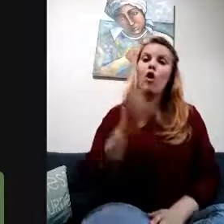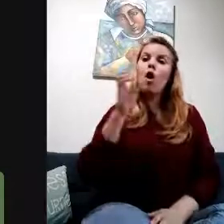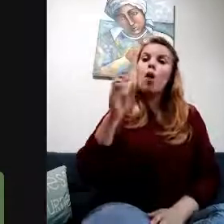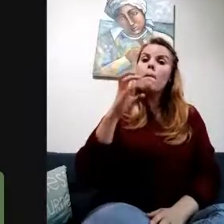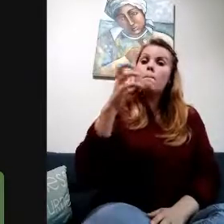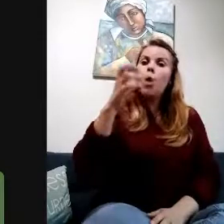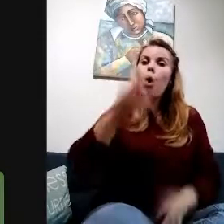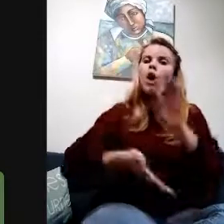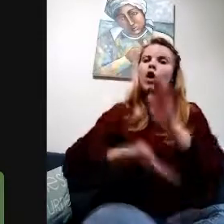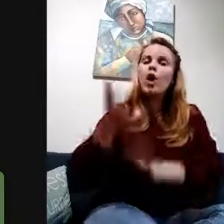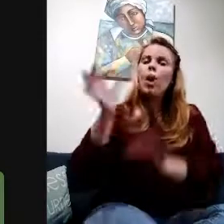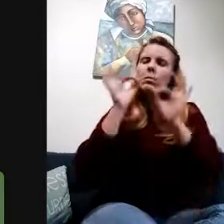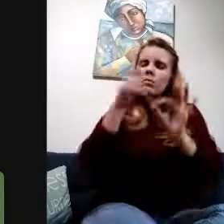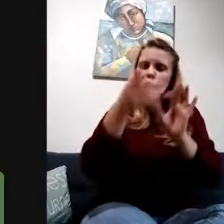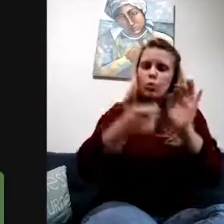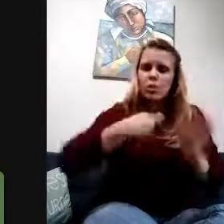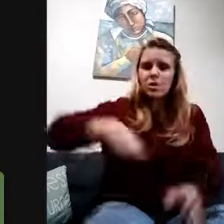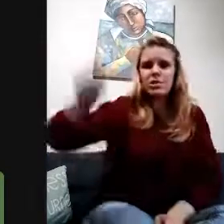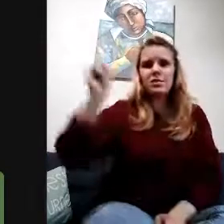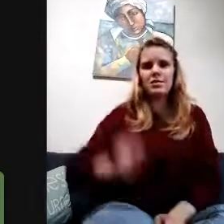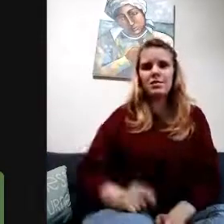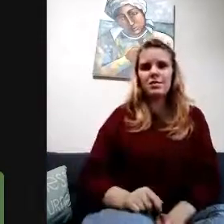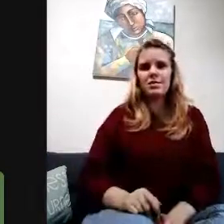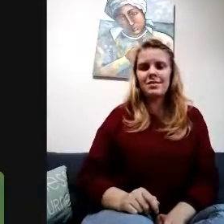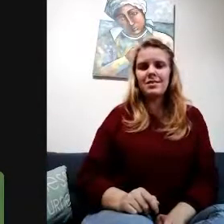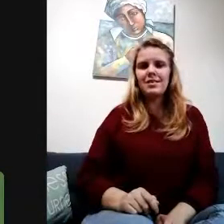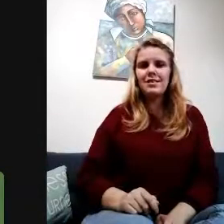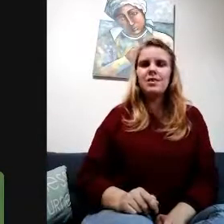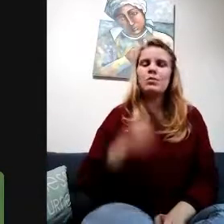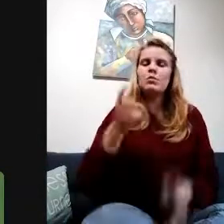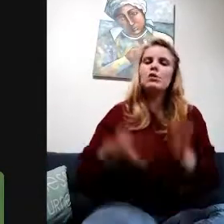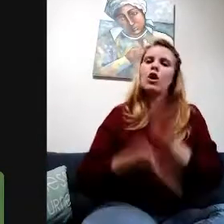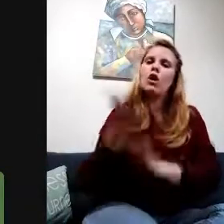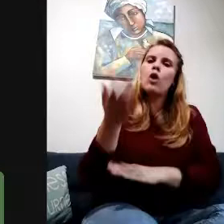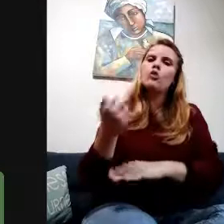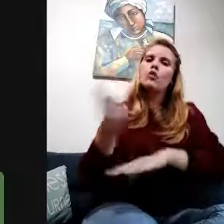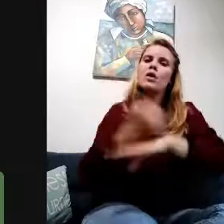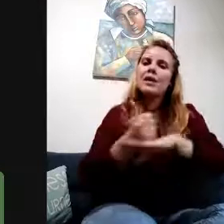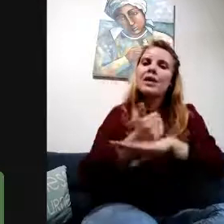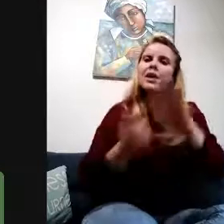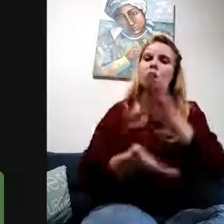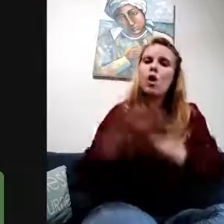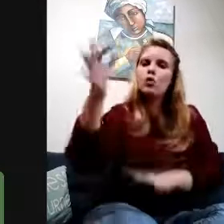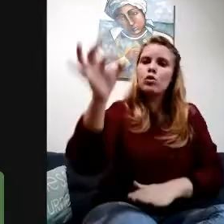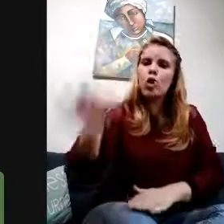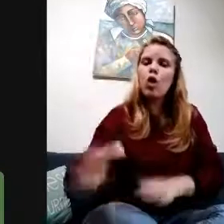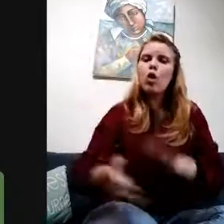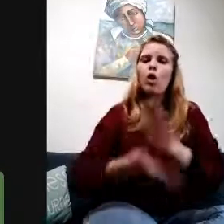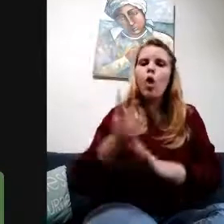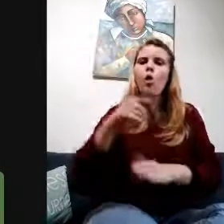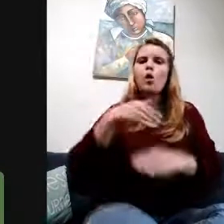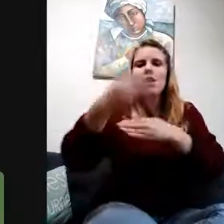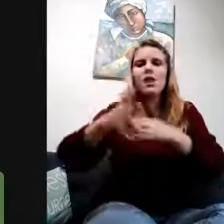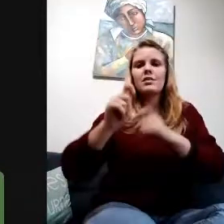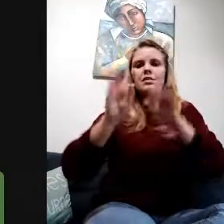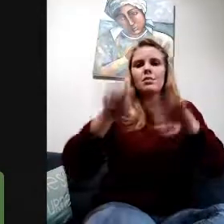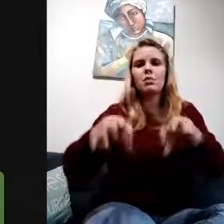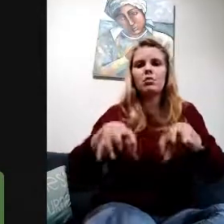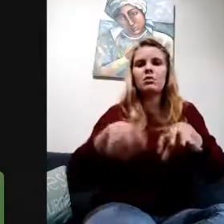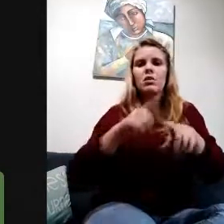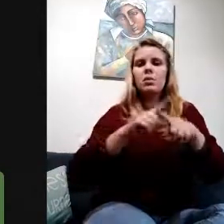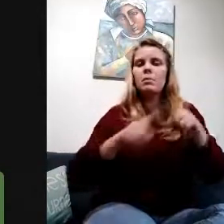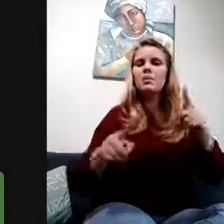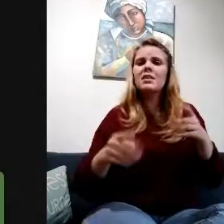you, to play on, to get to the green, to get in the hole, to go to the next tee. But if you don't find us or anything goes